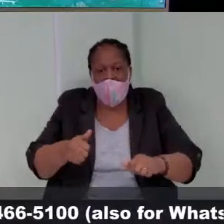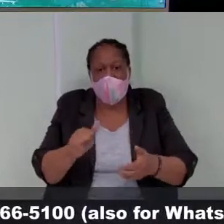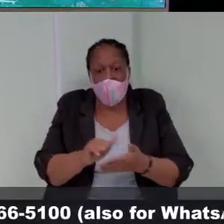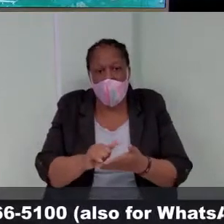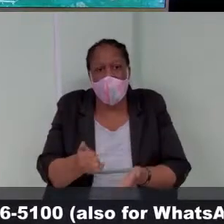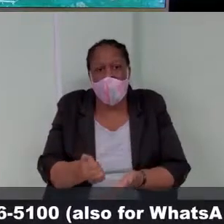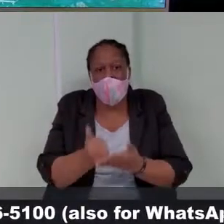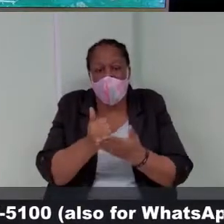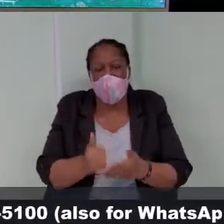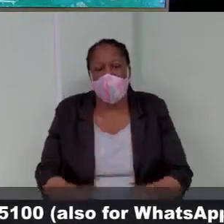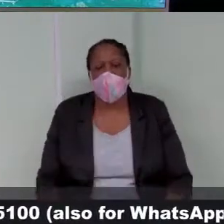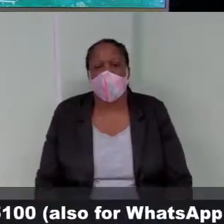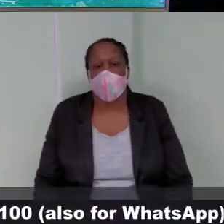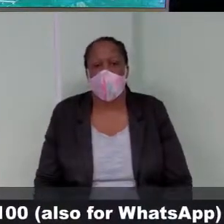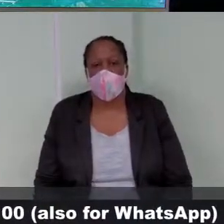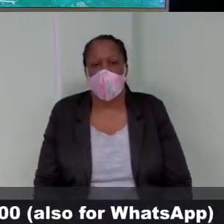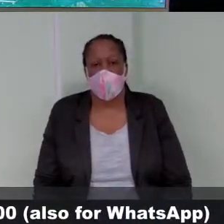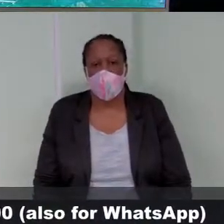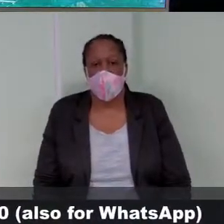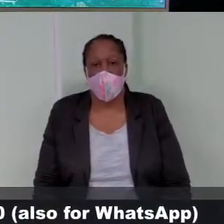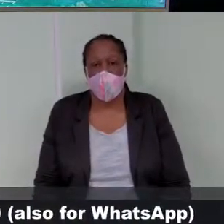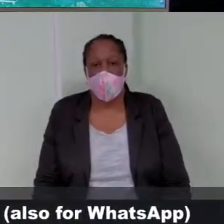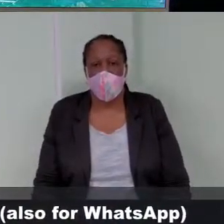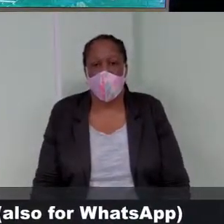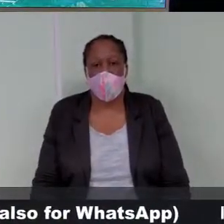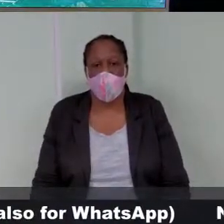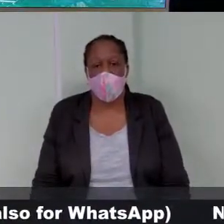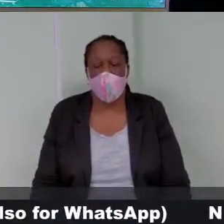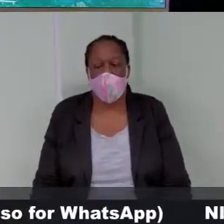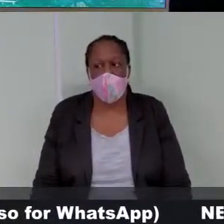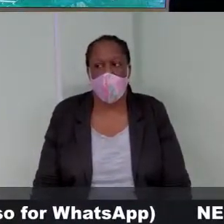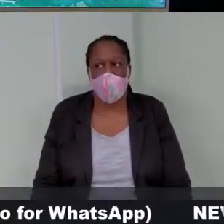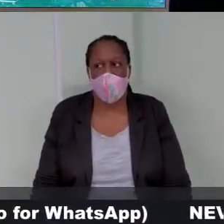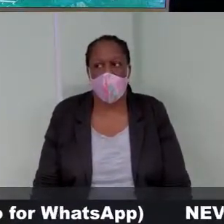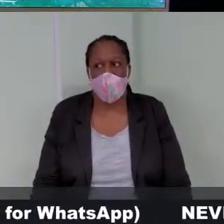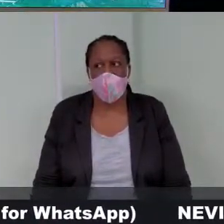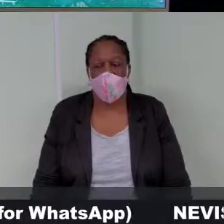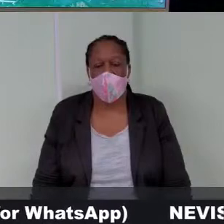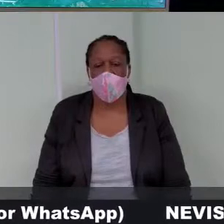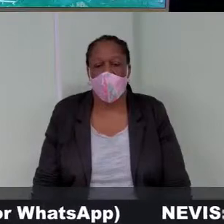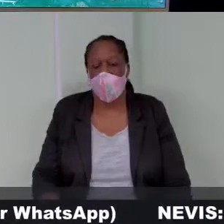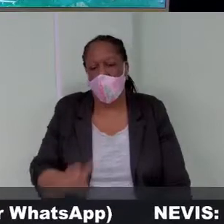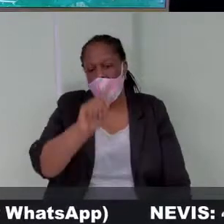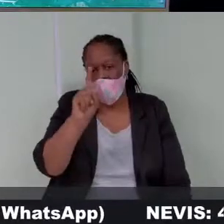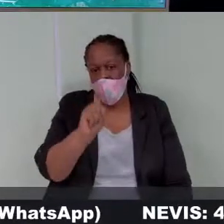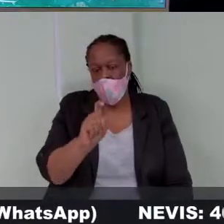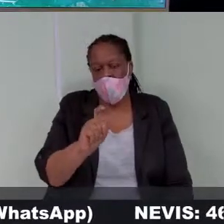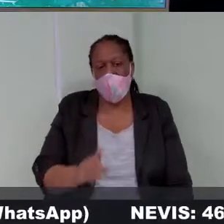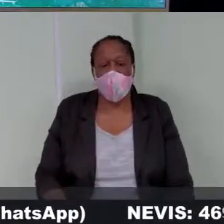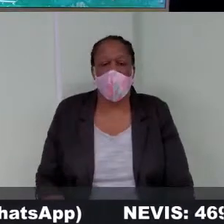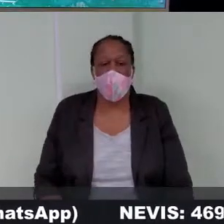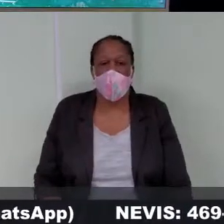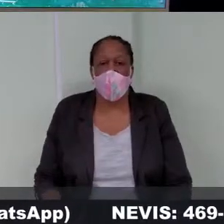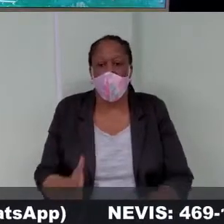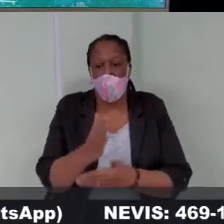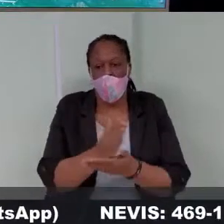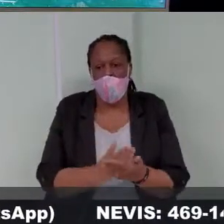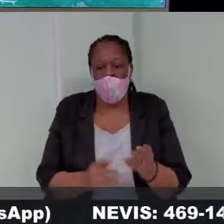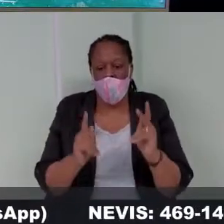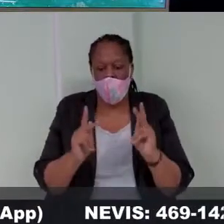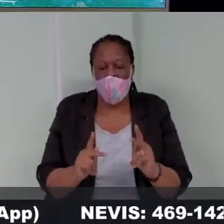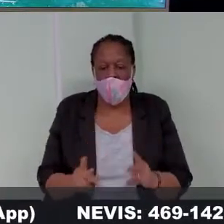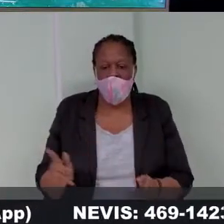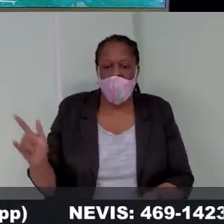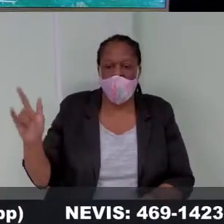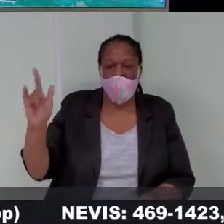Thank you, Dr. Laws. The fifth question: some travelers come into the Federation by plane